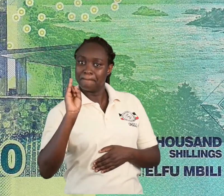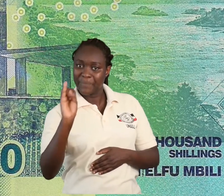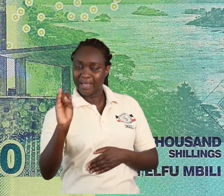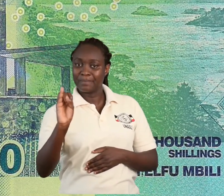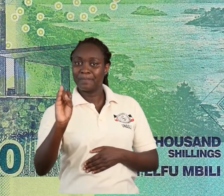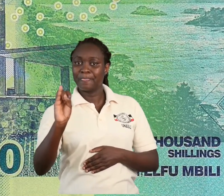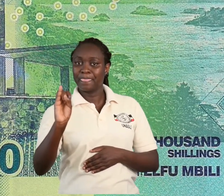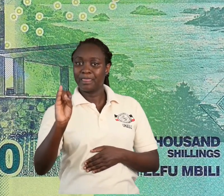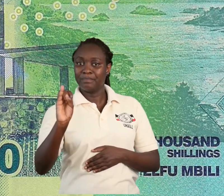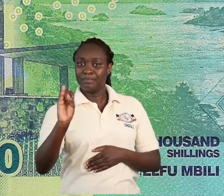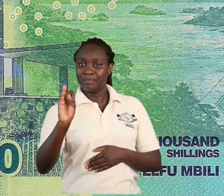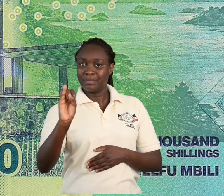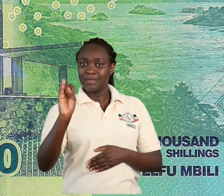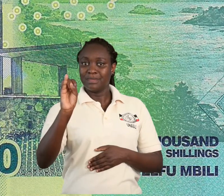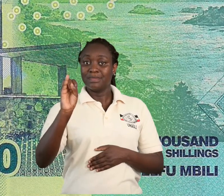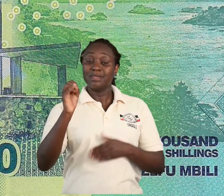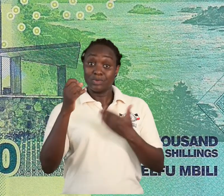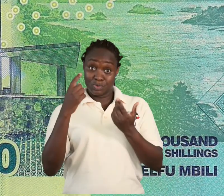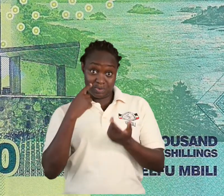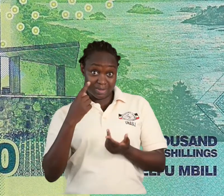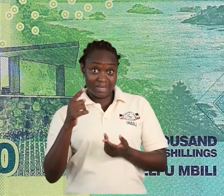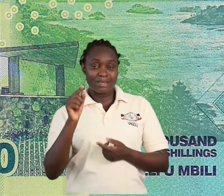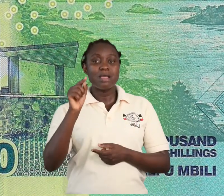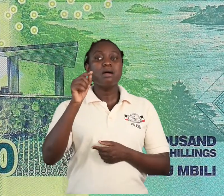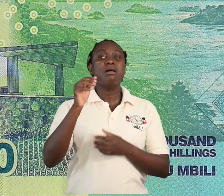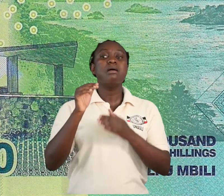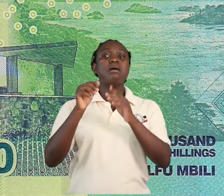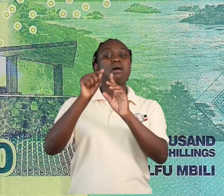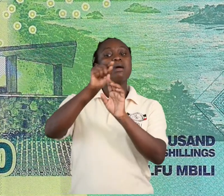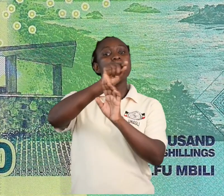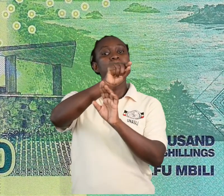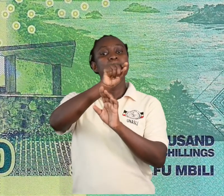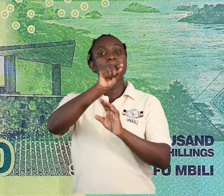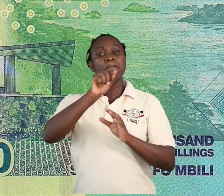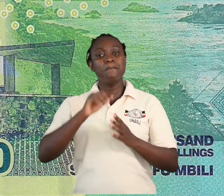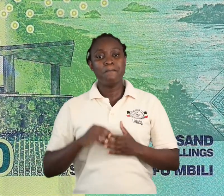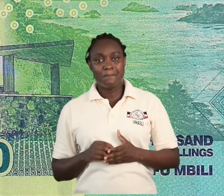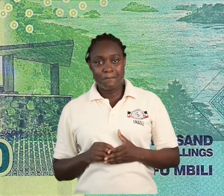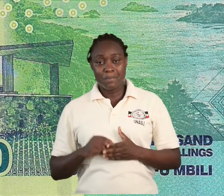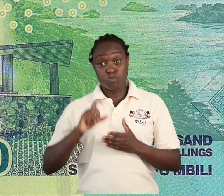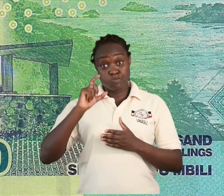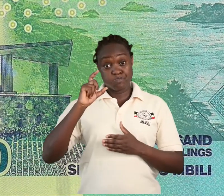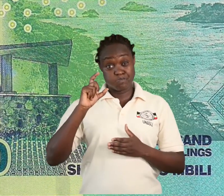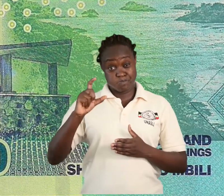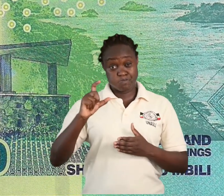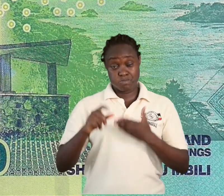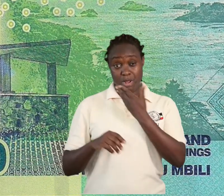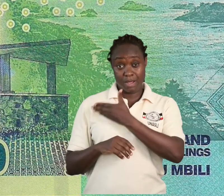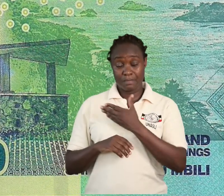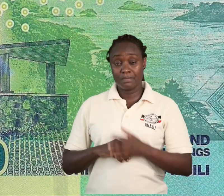I. And you're saying that on money it's written in capital letters.